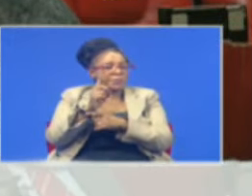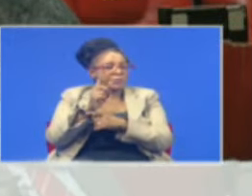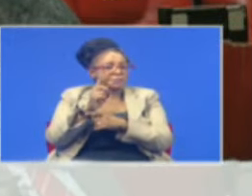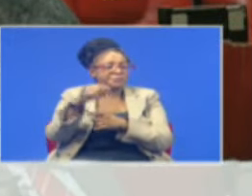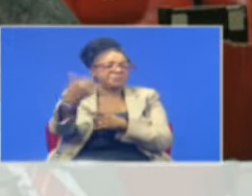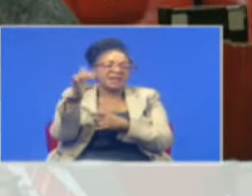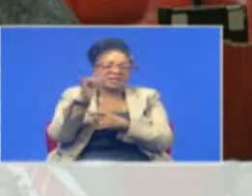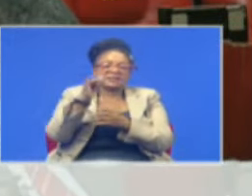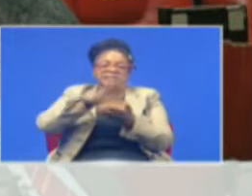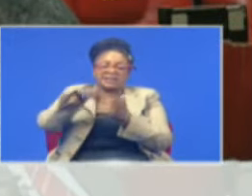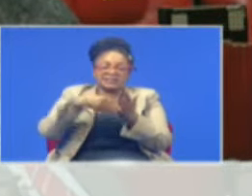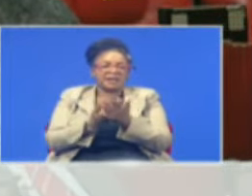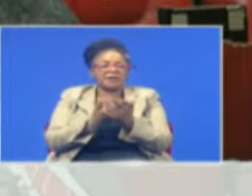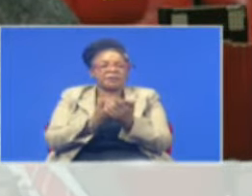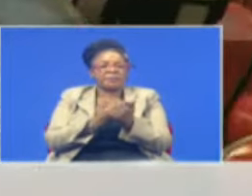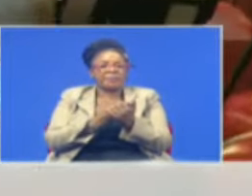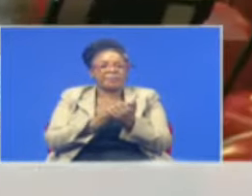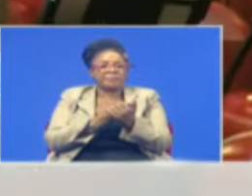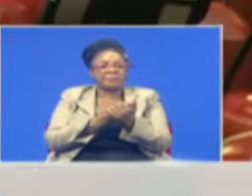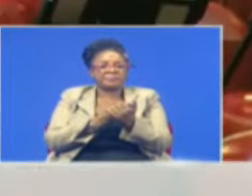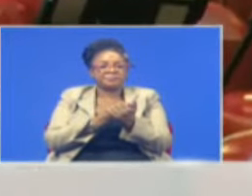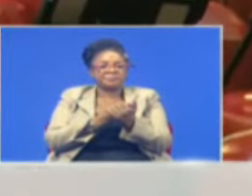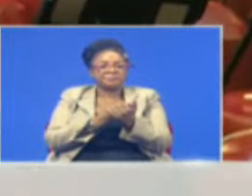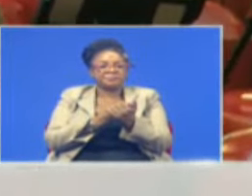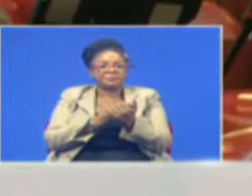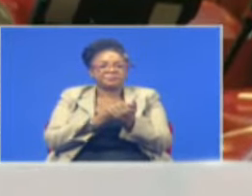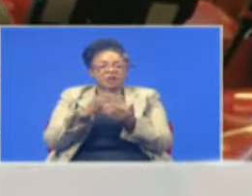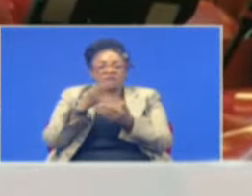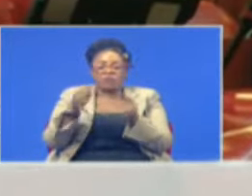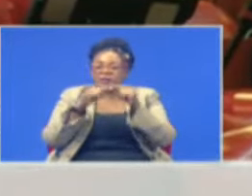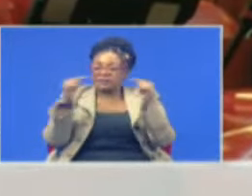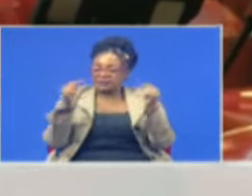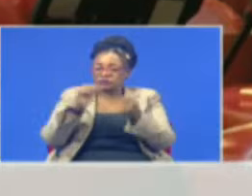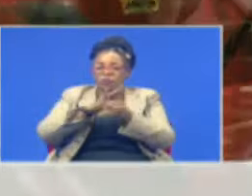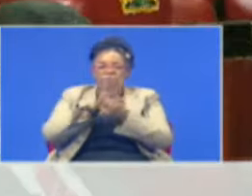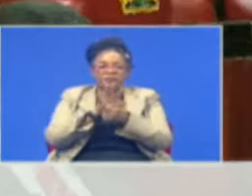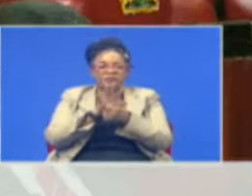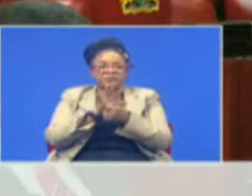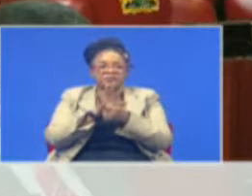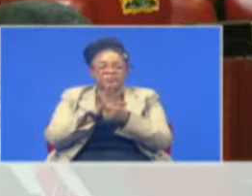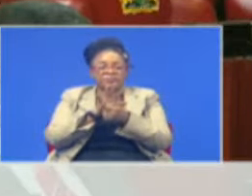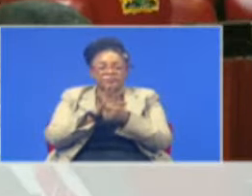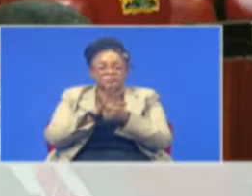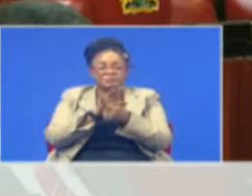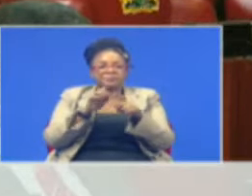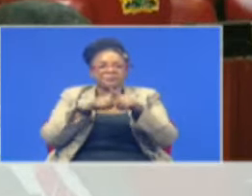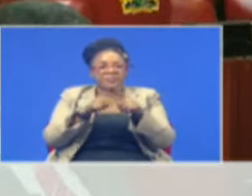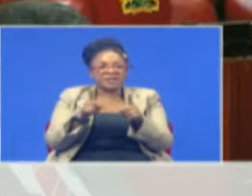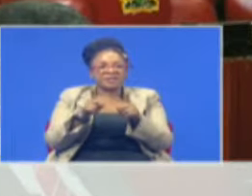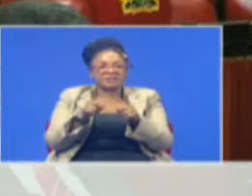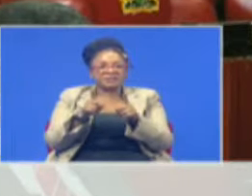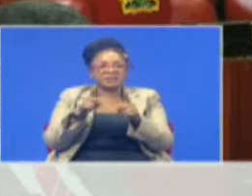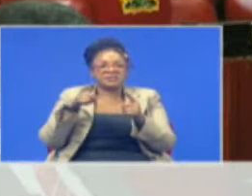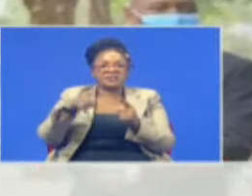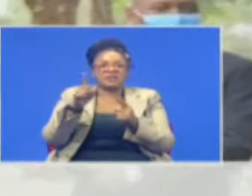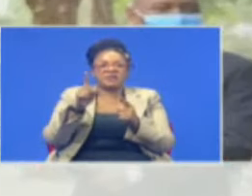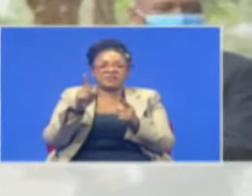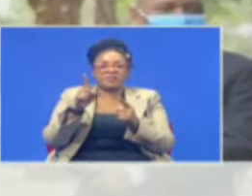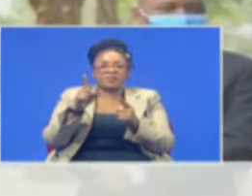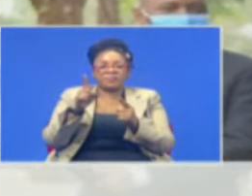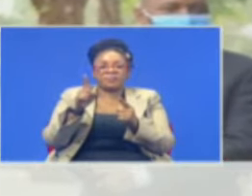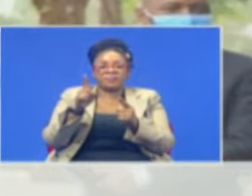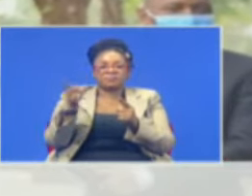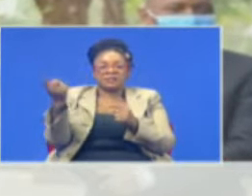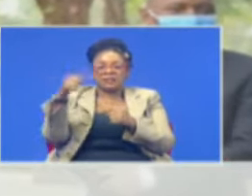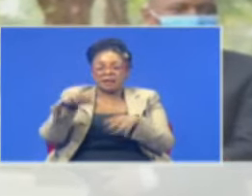entire budget for fight against COVID. And yet, he has the audacity. In